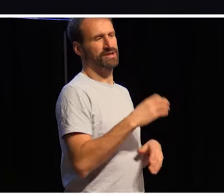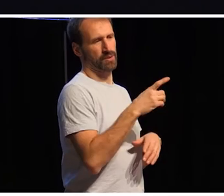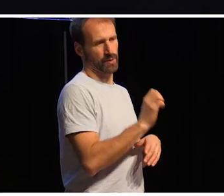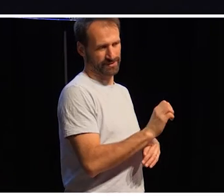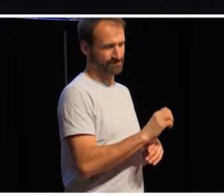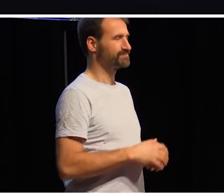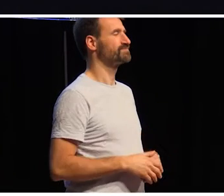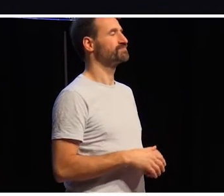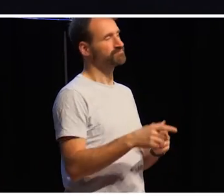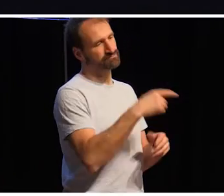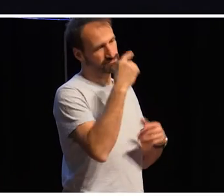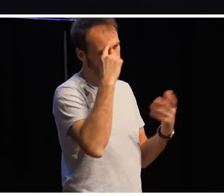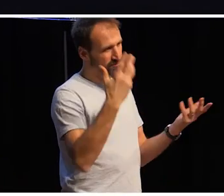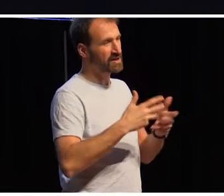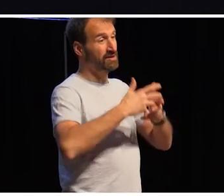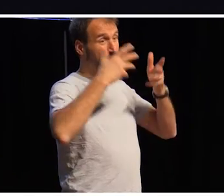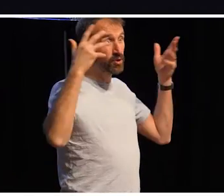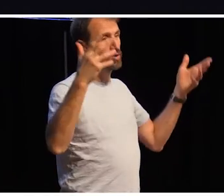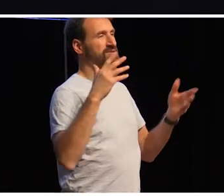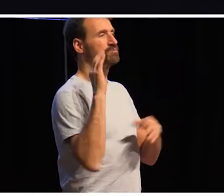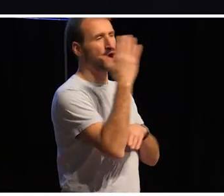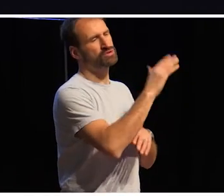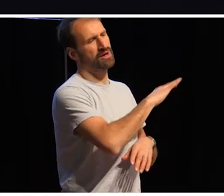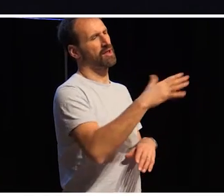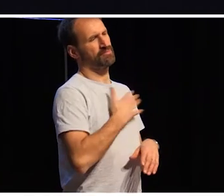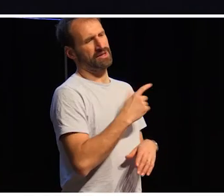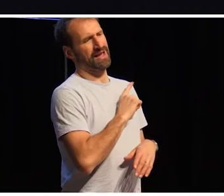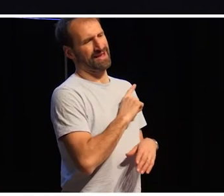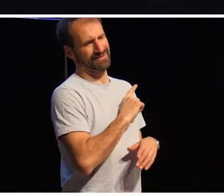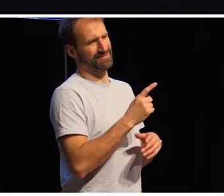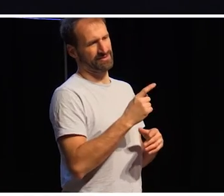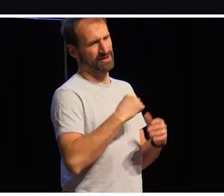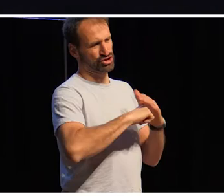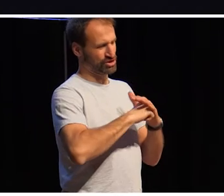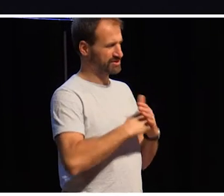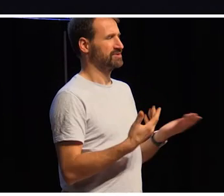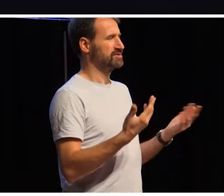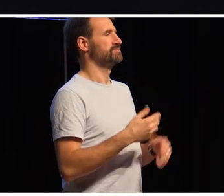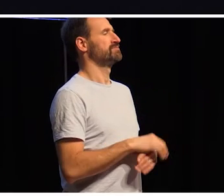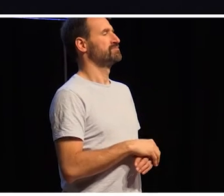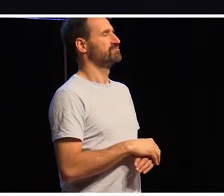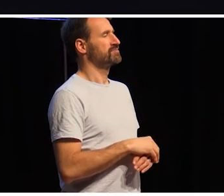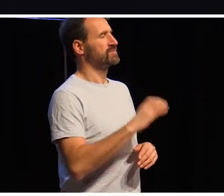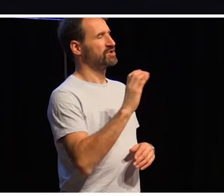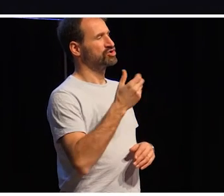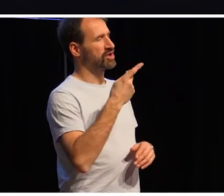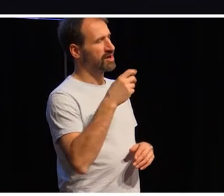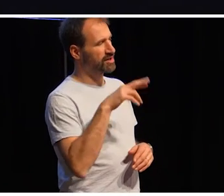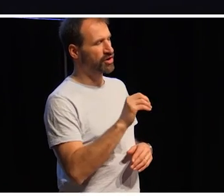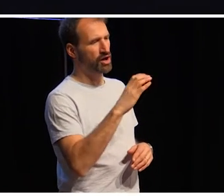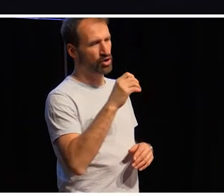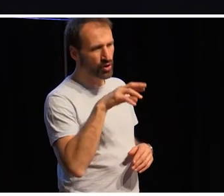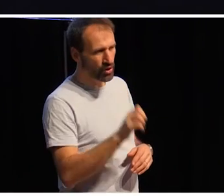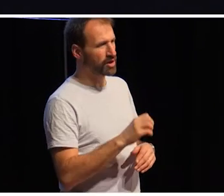the big browsers all have their own engine. There's Chakra Core that is in Microsoft Edge. There's JavaScript Core